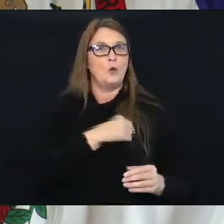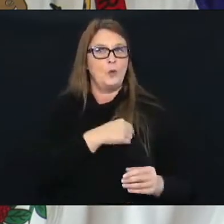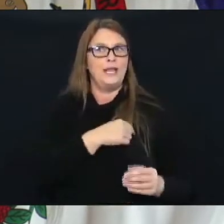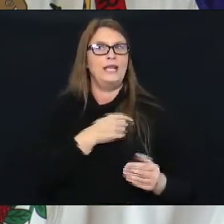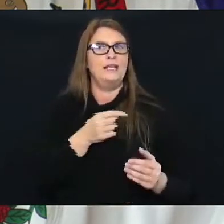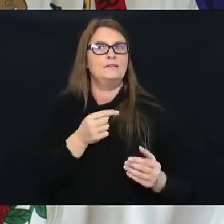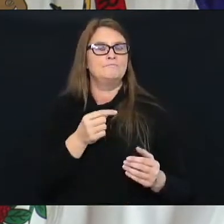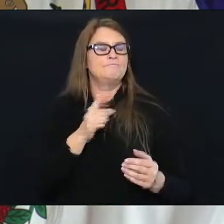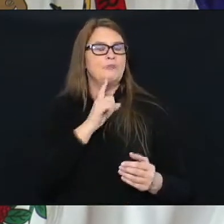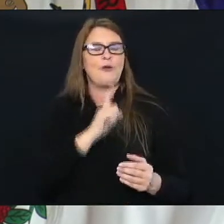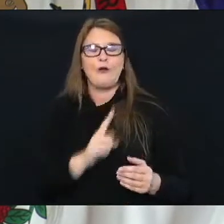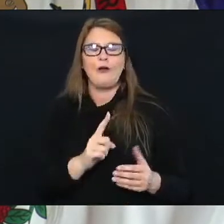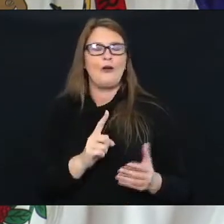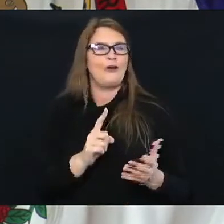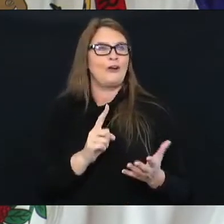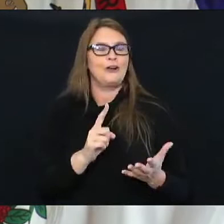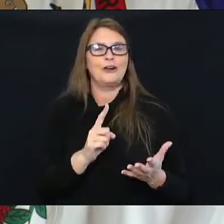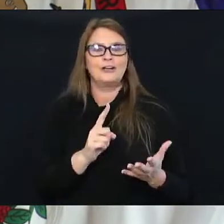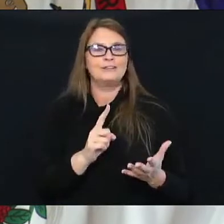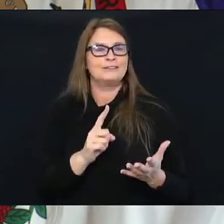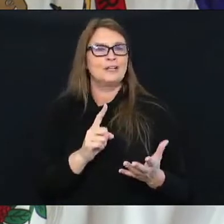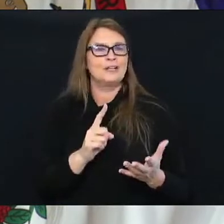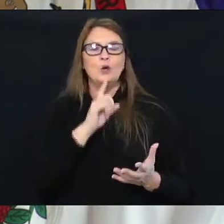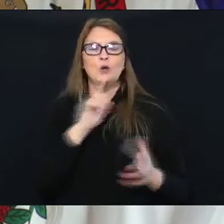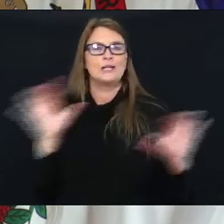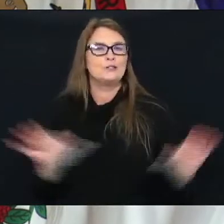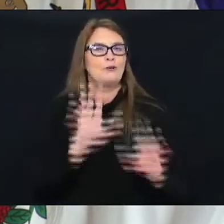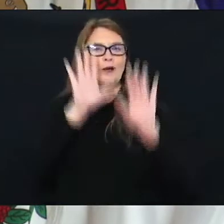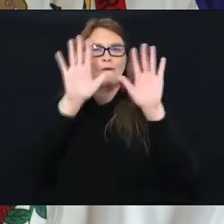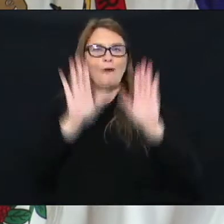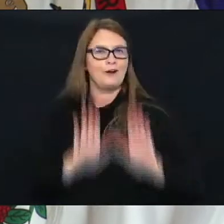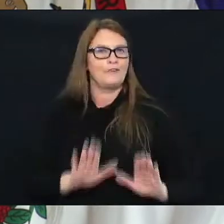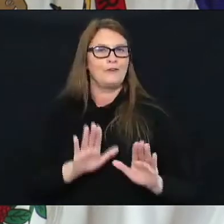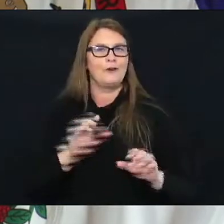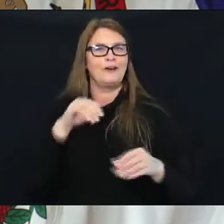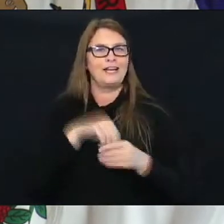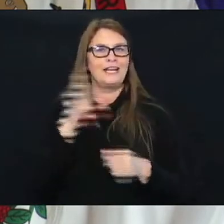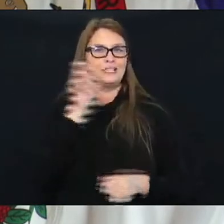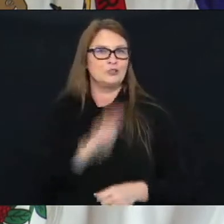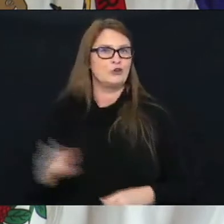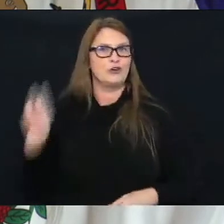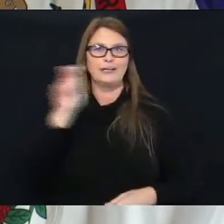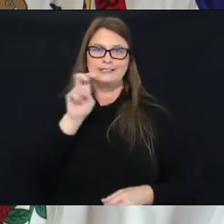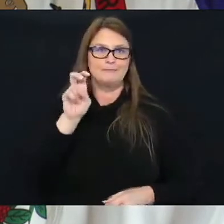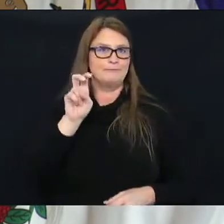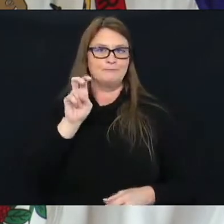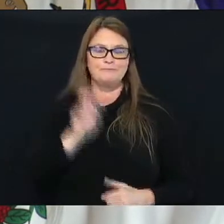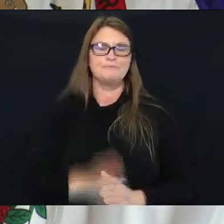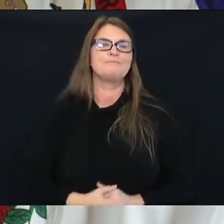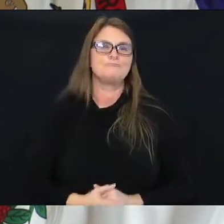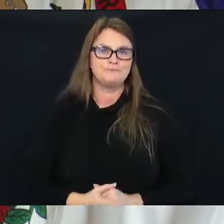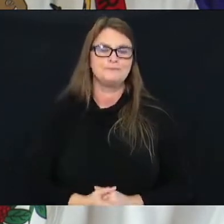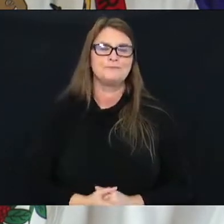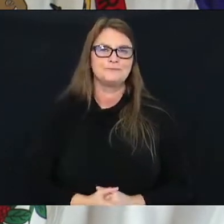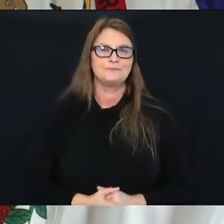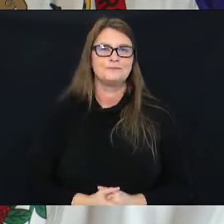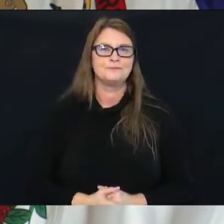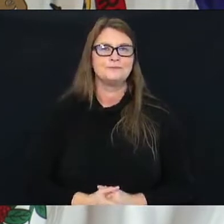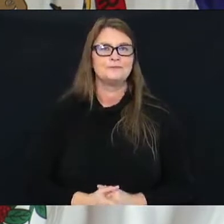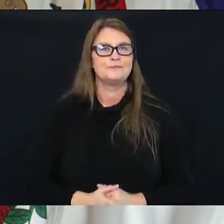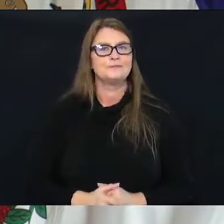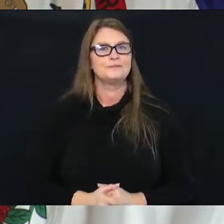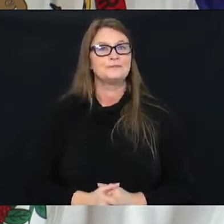absolutely just knocking it out of the park with tourism beyond anybody's imagination. And you know